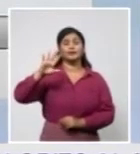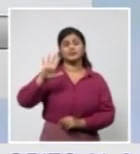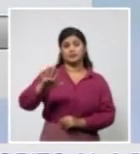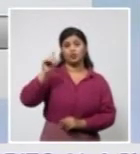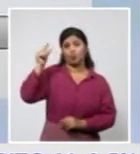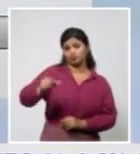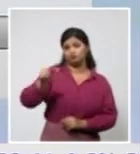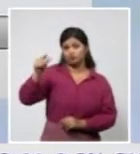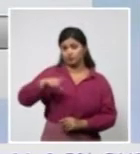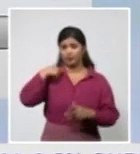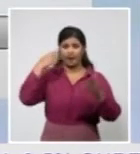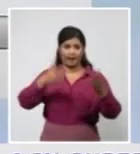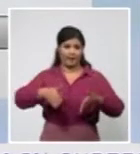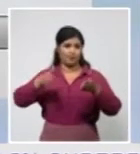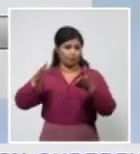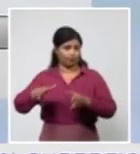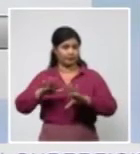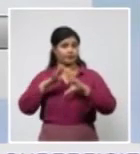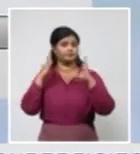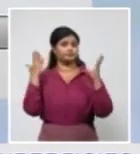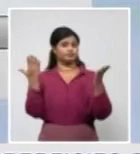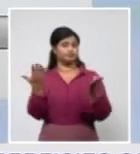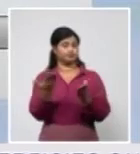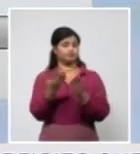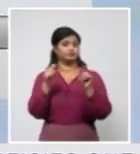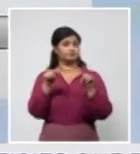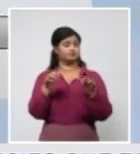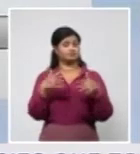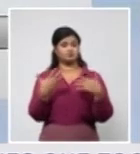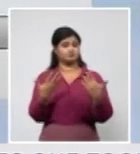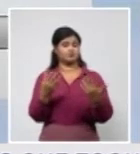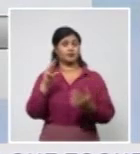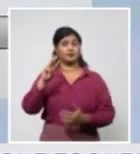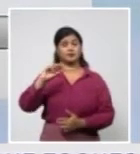8,620,775 confirmed cases. Yesterday,